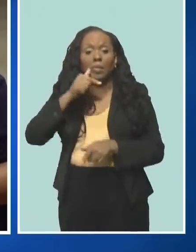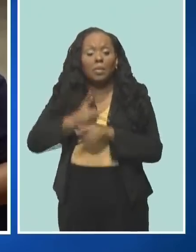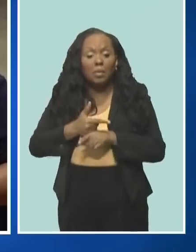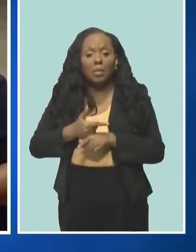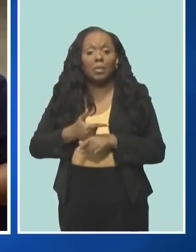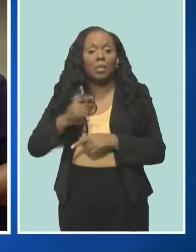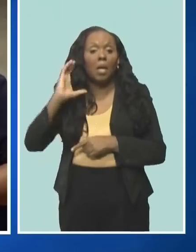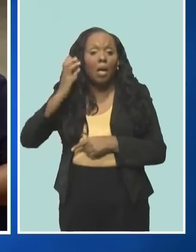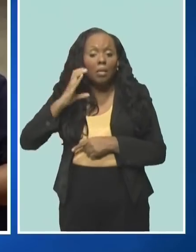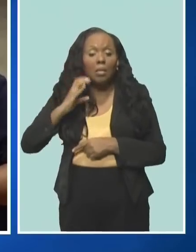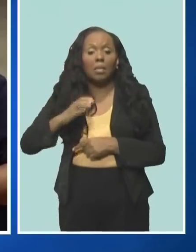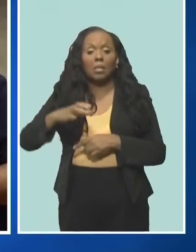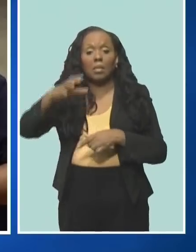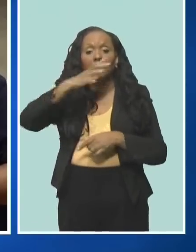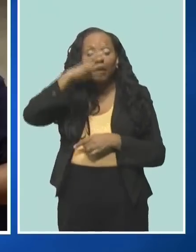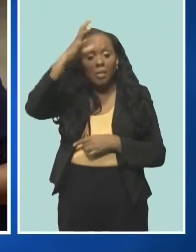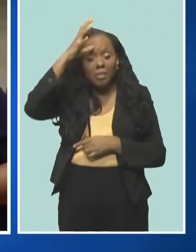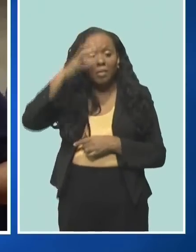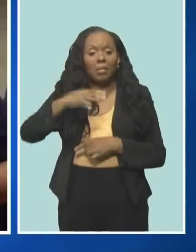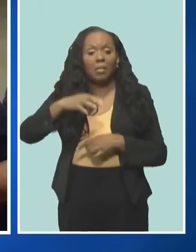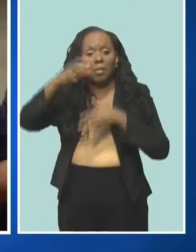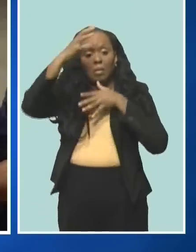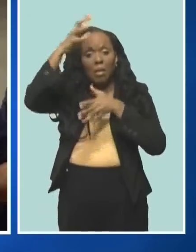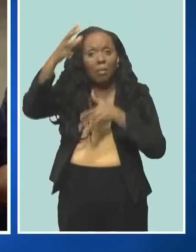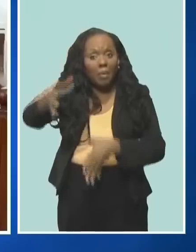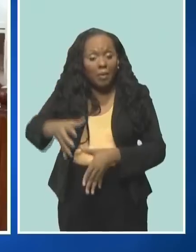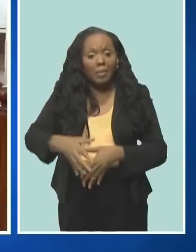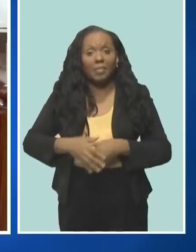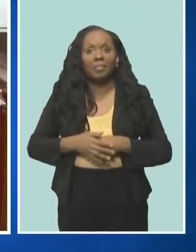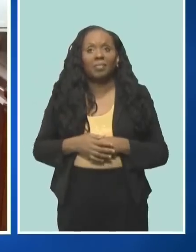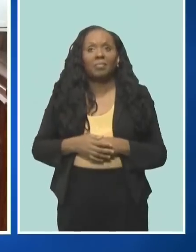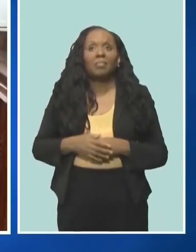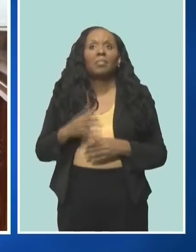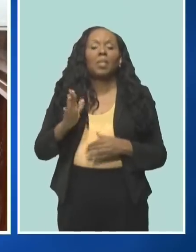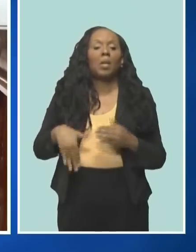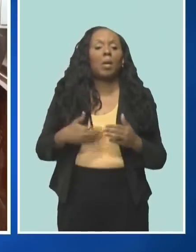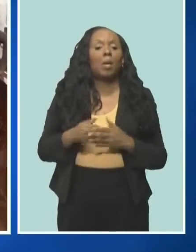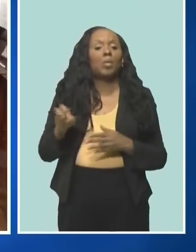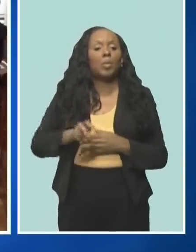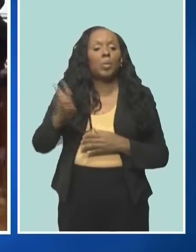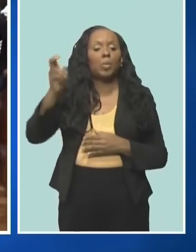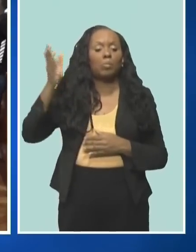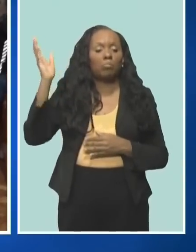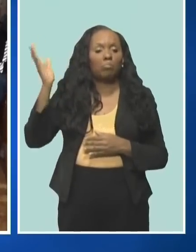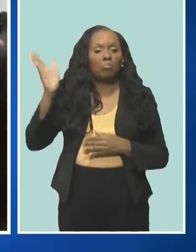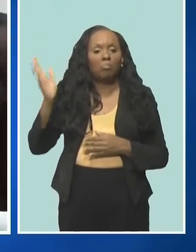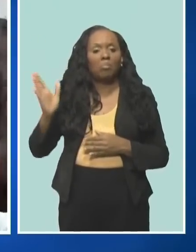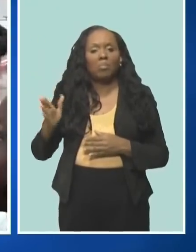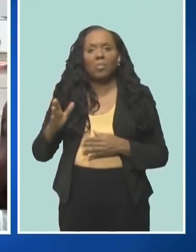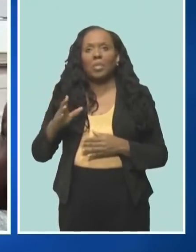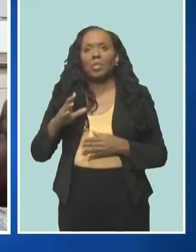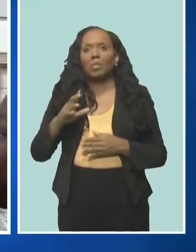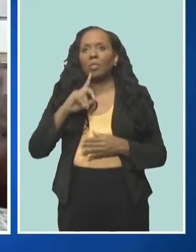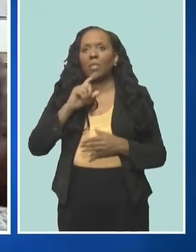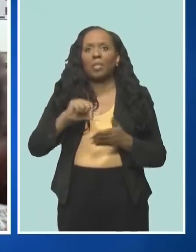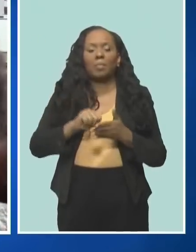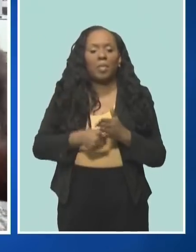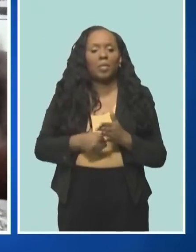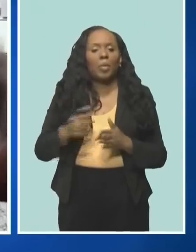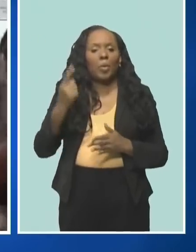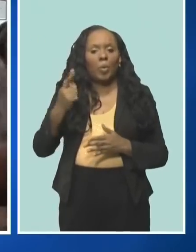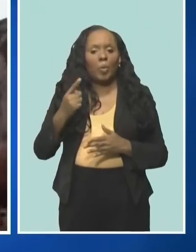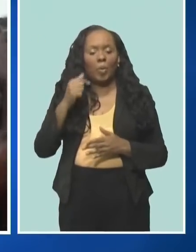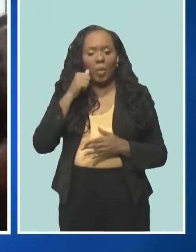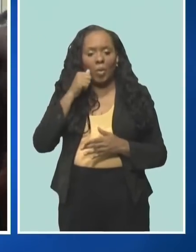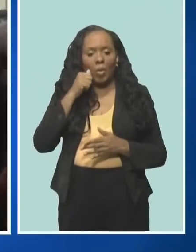parents, your grandparents. The tour and speeches have left an impression on Anya Ward, who's